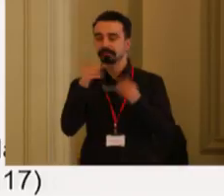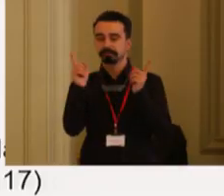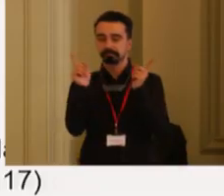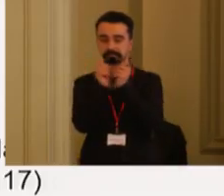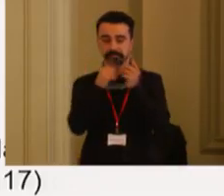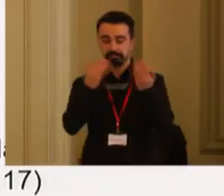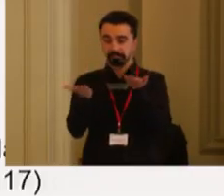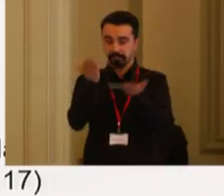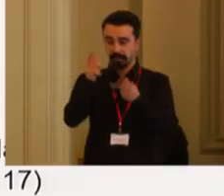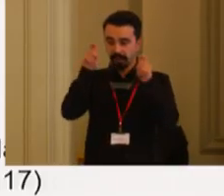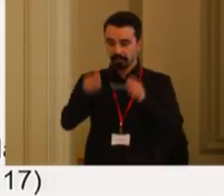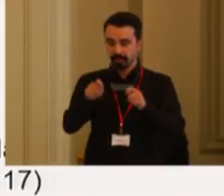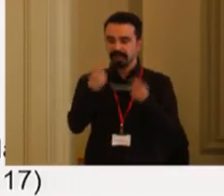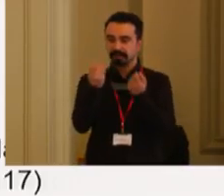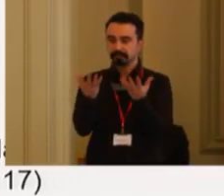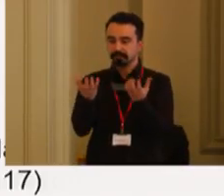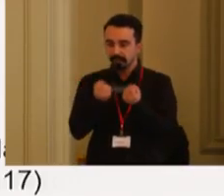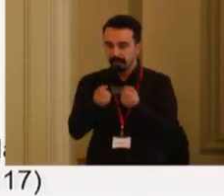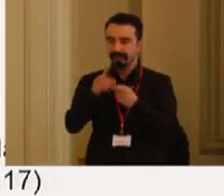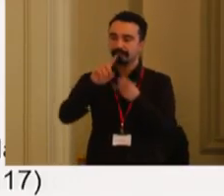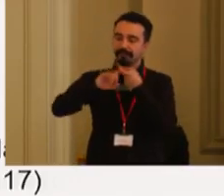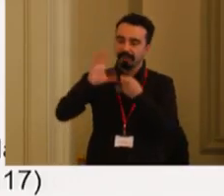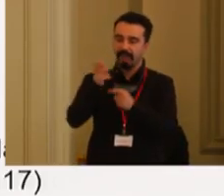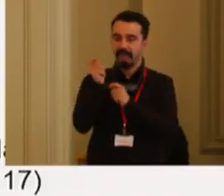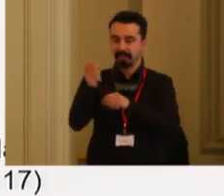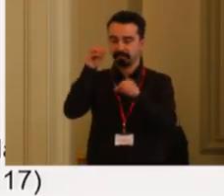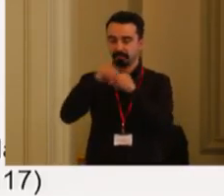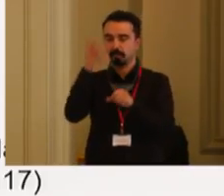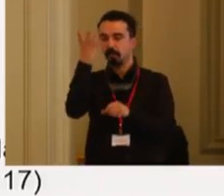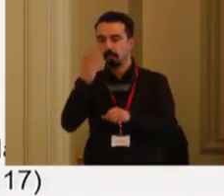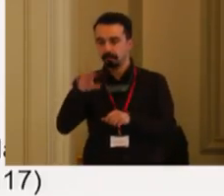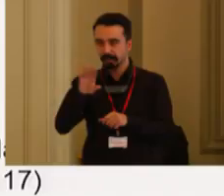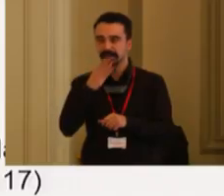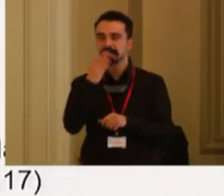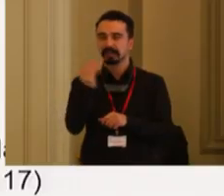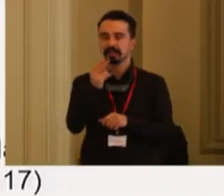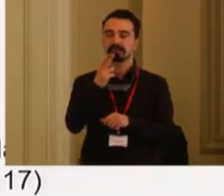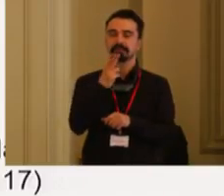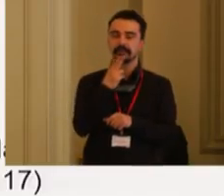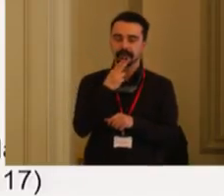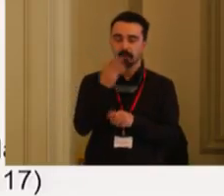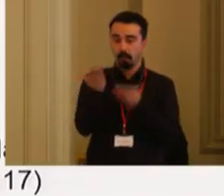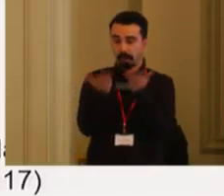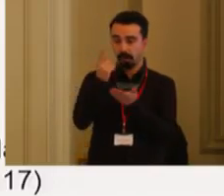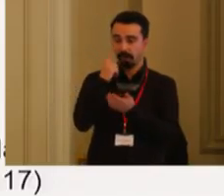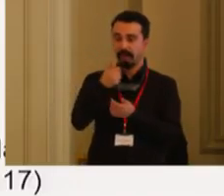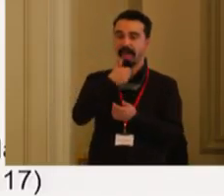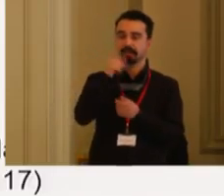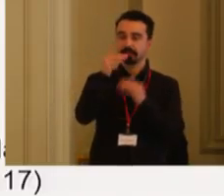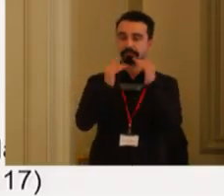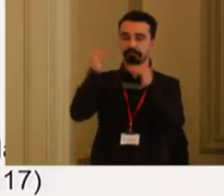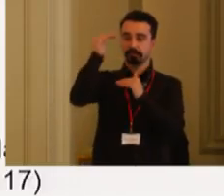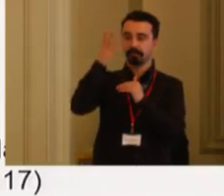is comparing men and women. In other words, as far as employment or education is concerned, if they're deprived of jobs